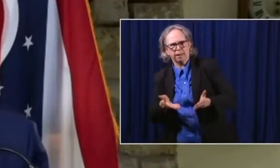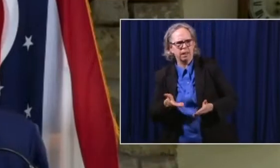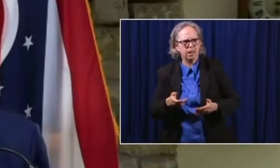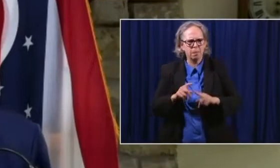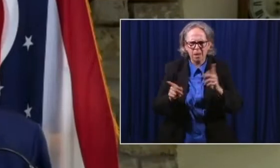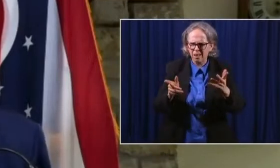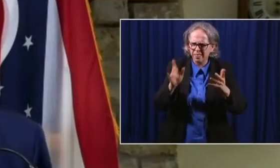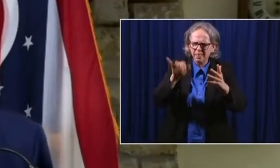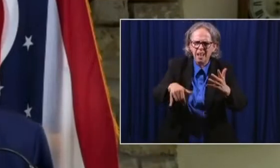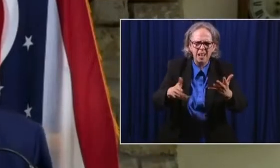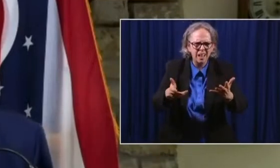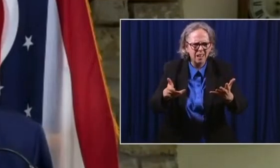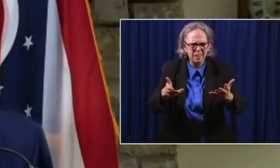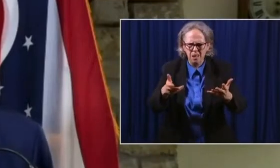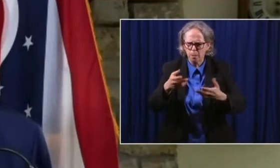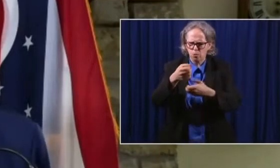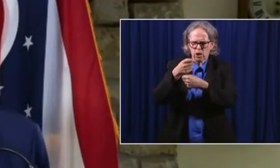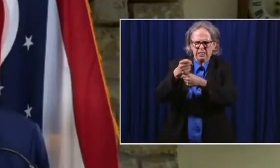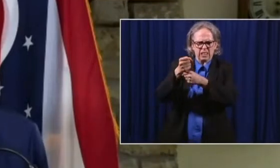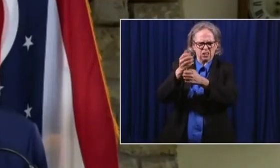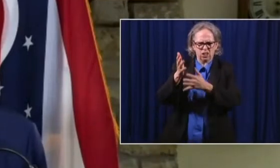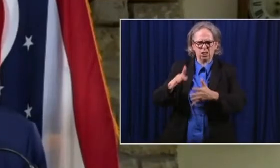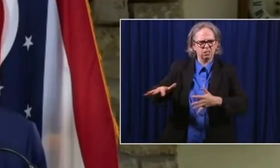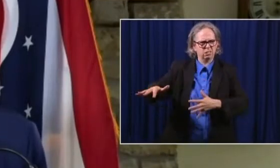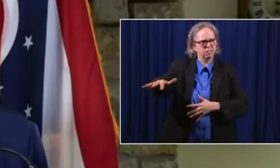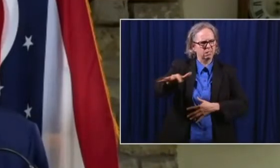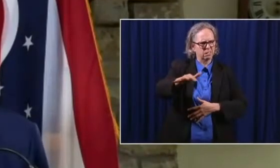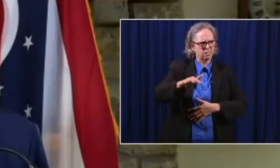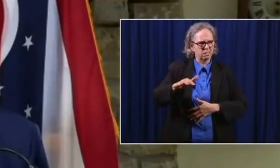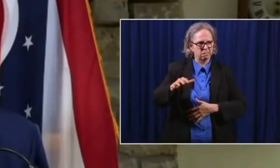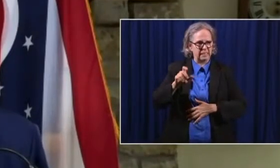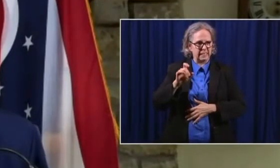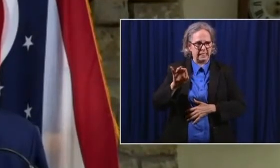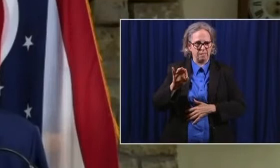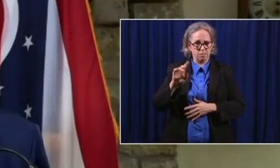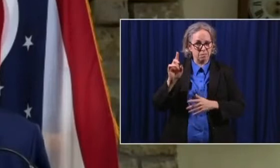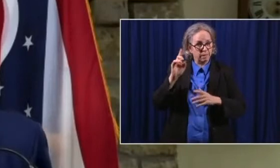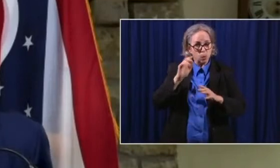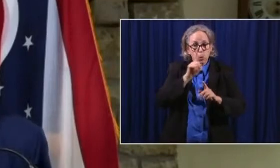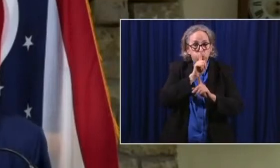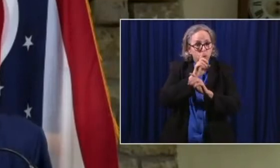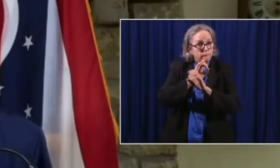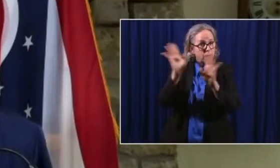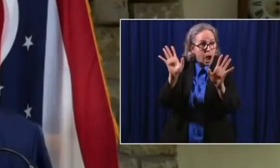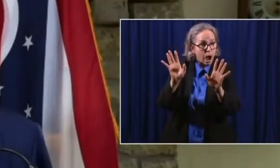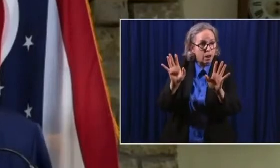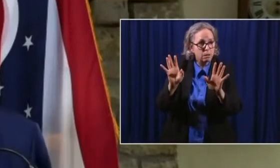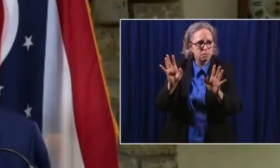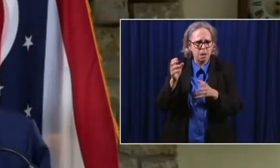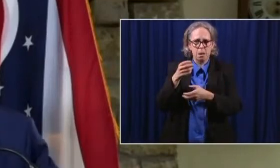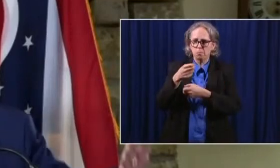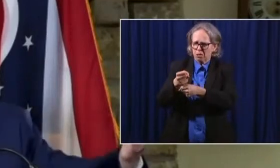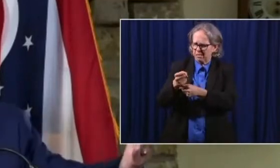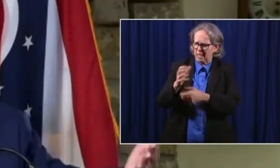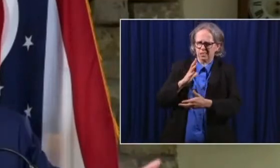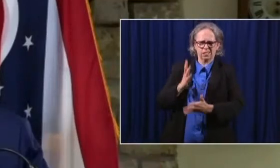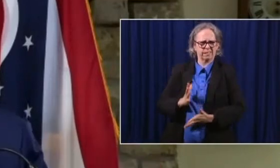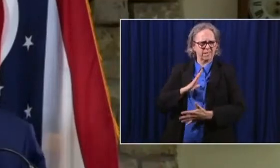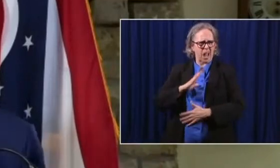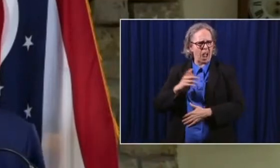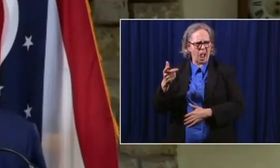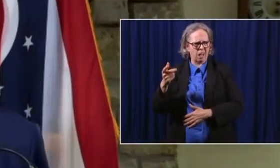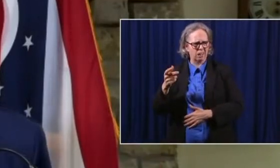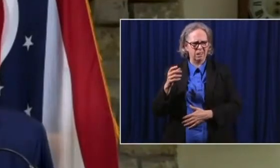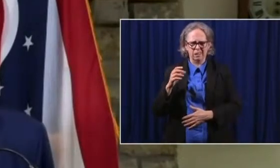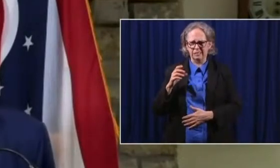protesters can do, as long as they don't resort to violence, they can protest me, they can protest Dr. Acton, they